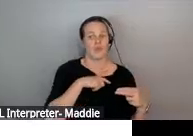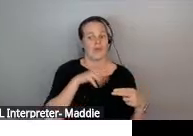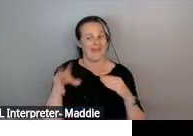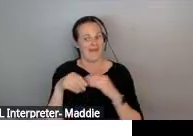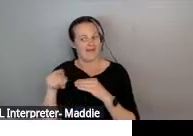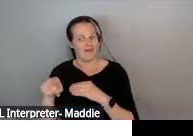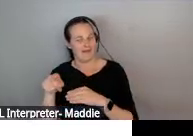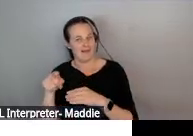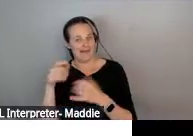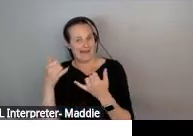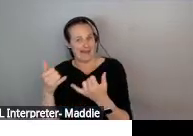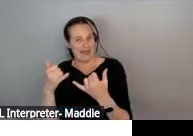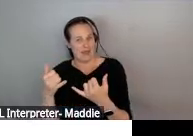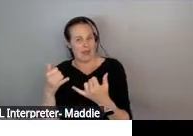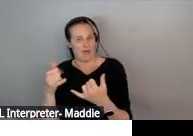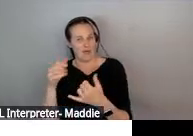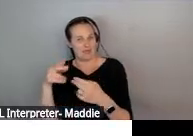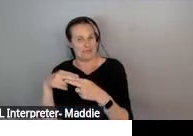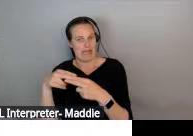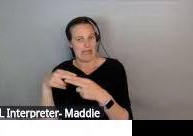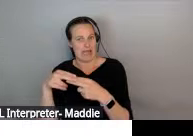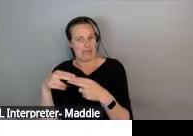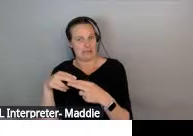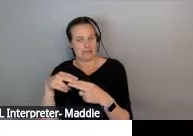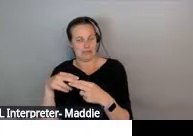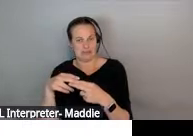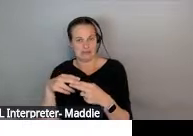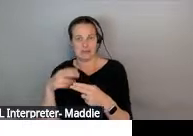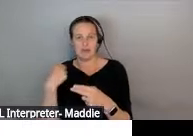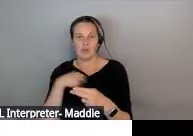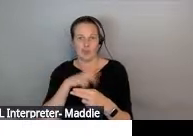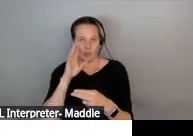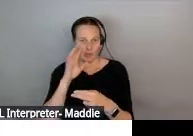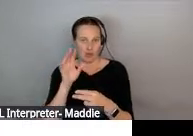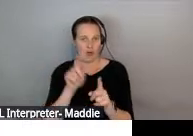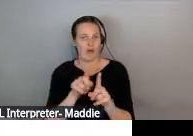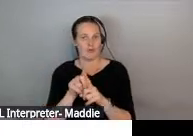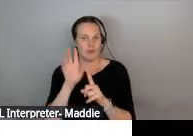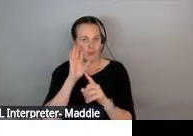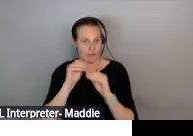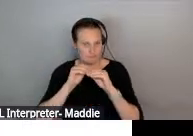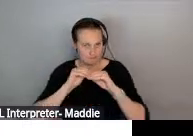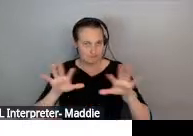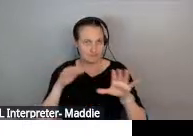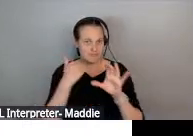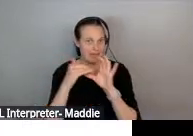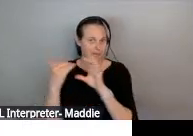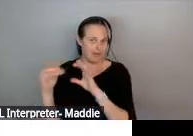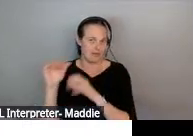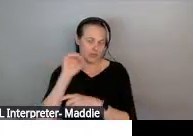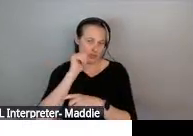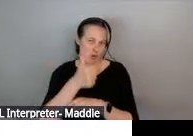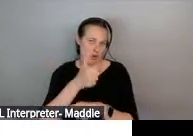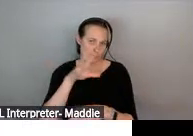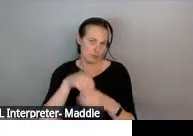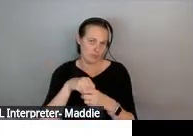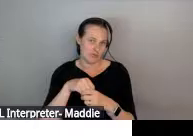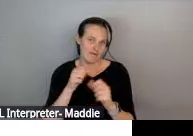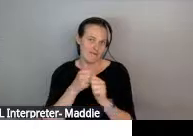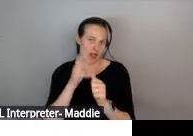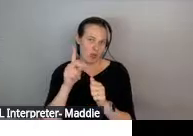the current webinar slide deck, and we will also be sending that out tomorrow when we send our follow-up